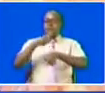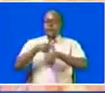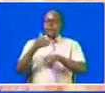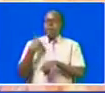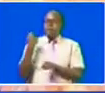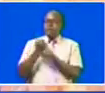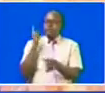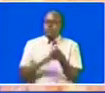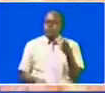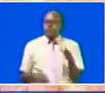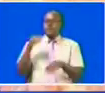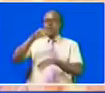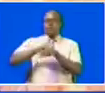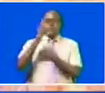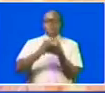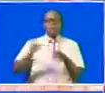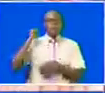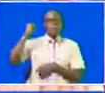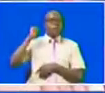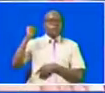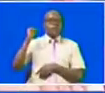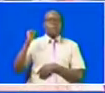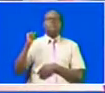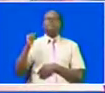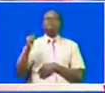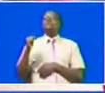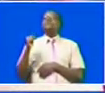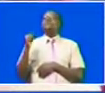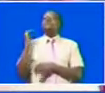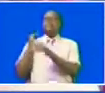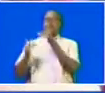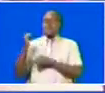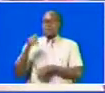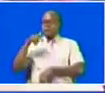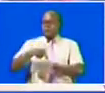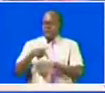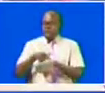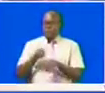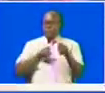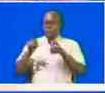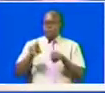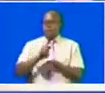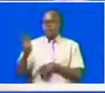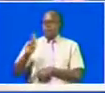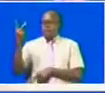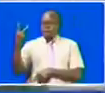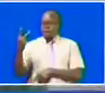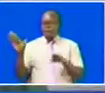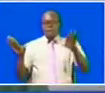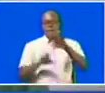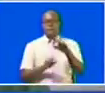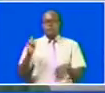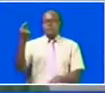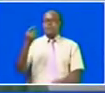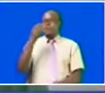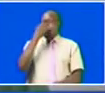to reclaim some political relevance. Early this month, during his many forays in Western Kenya, Deputy President William Ruto hinted